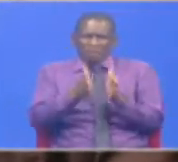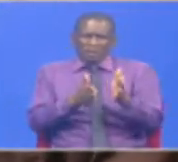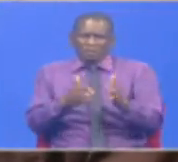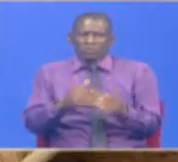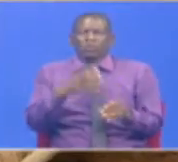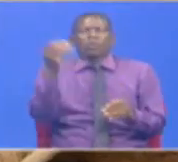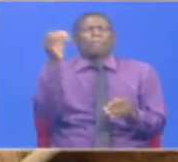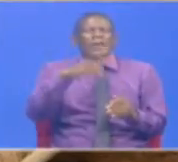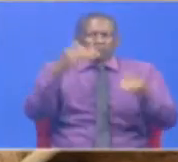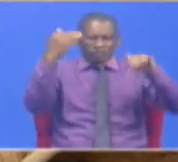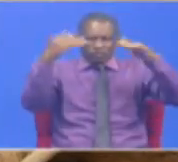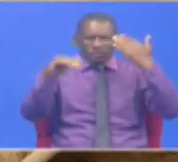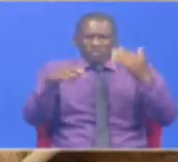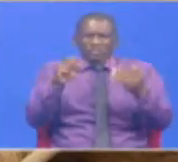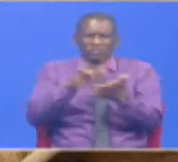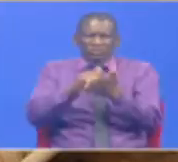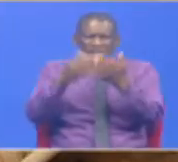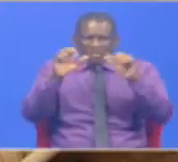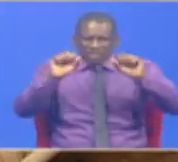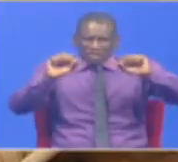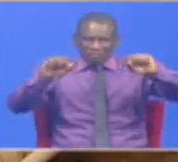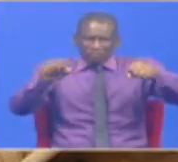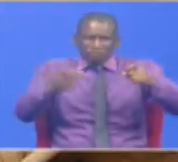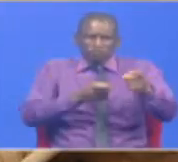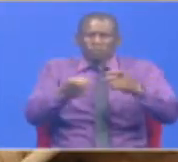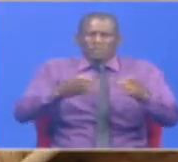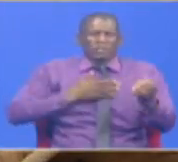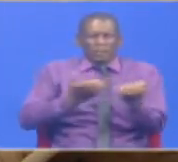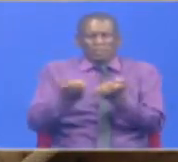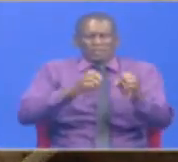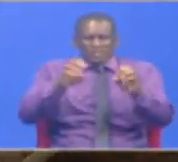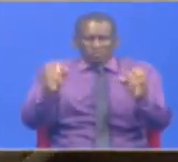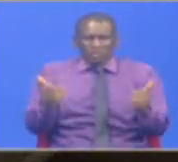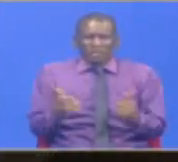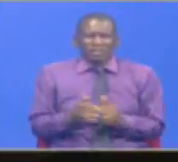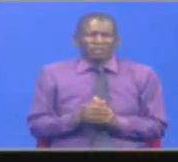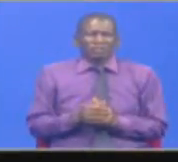campus so that I can be able to manage my businesses better.